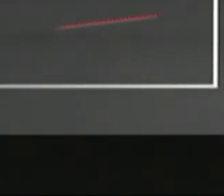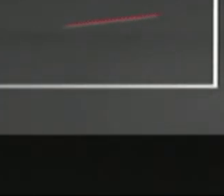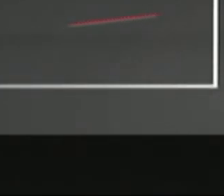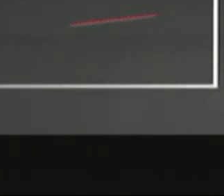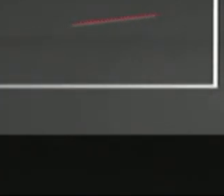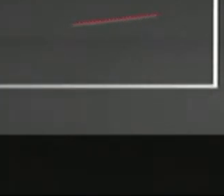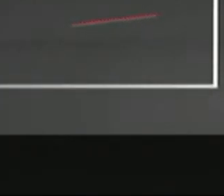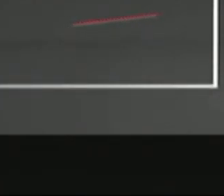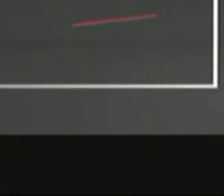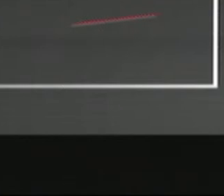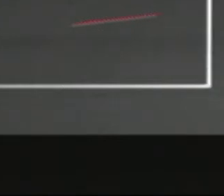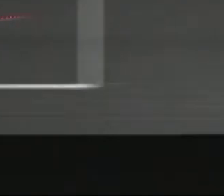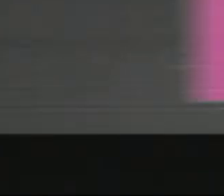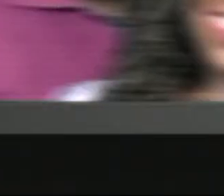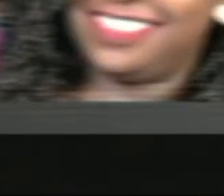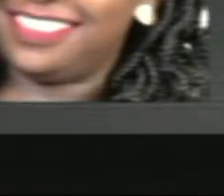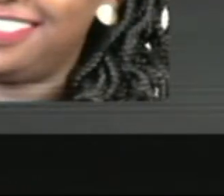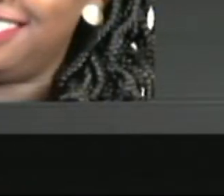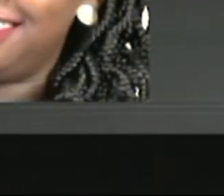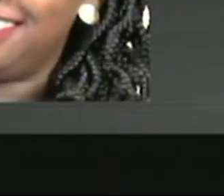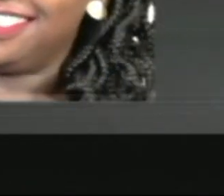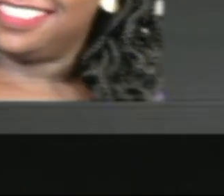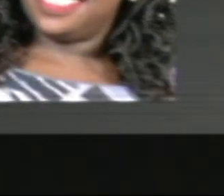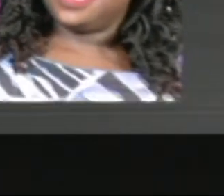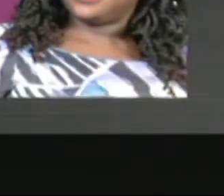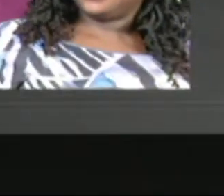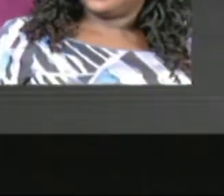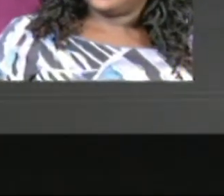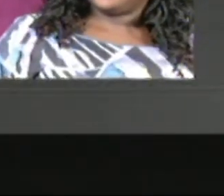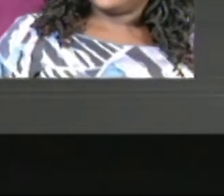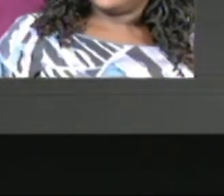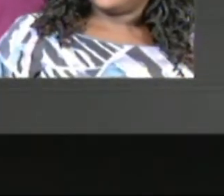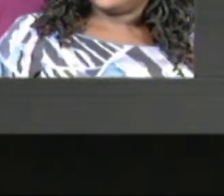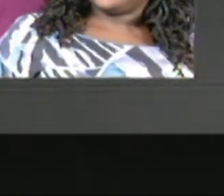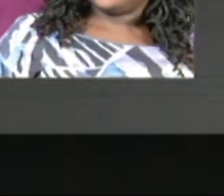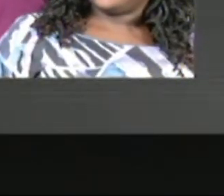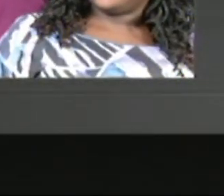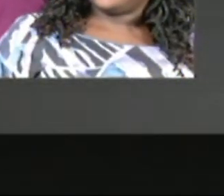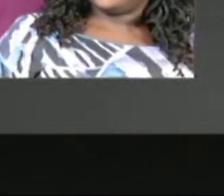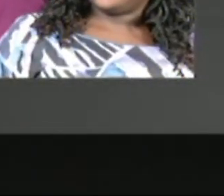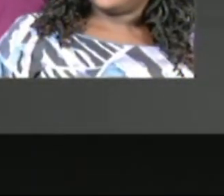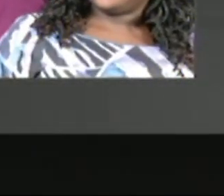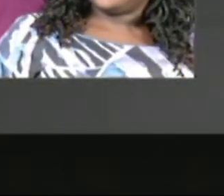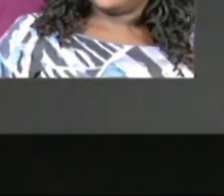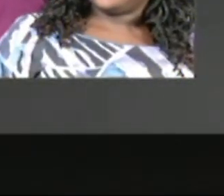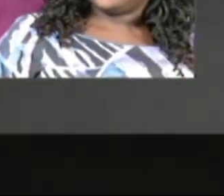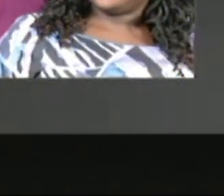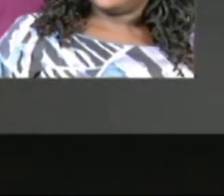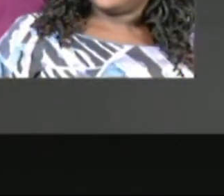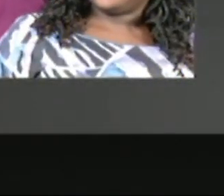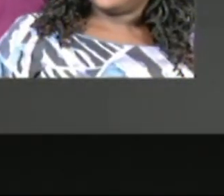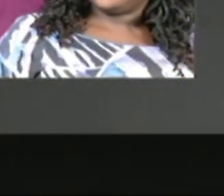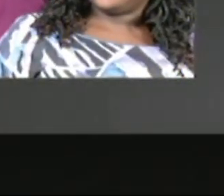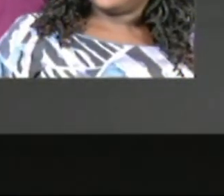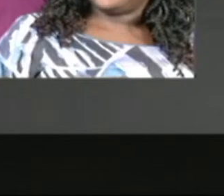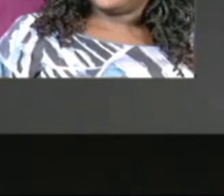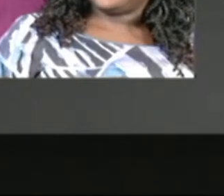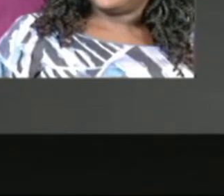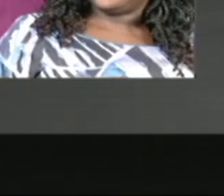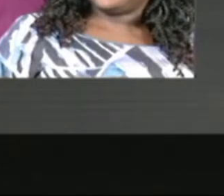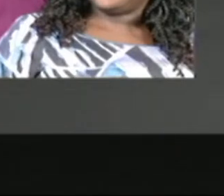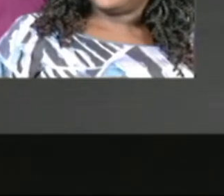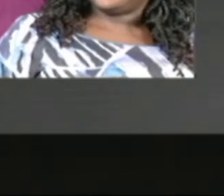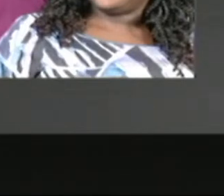and Naomi Wanjiru on Saturday, the 28th of May, 2022. This is the third reading. If anyone has any